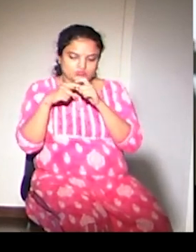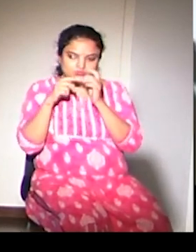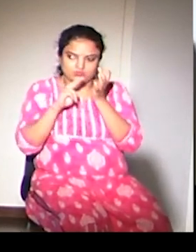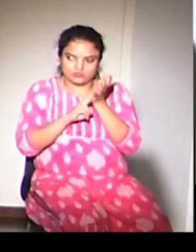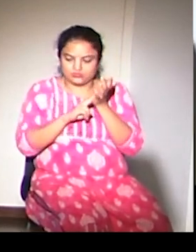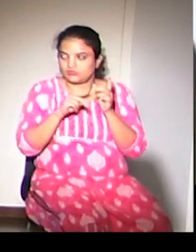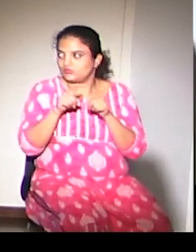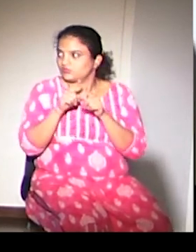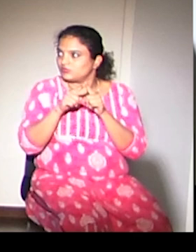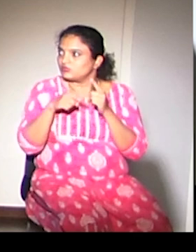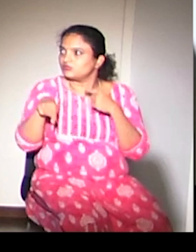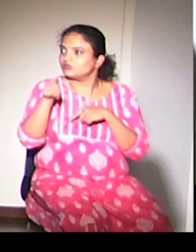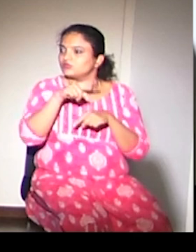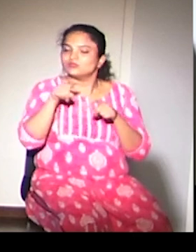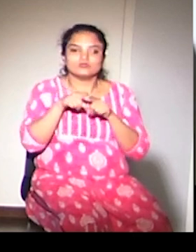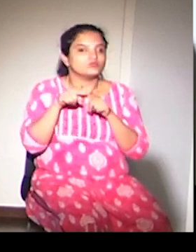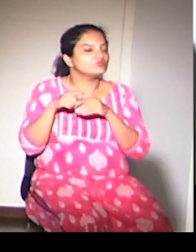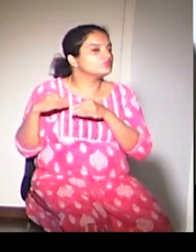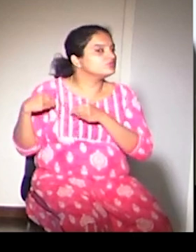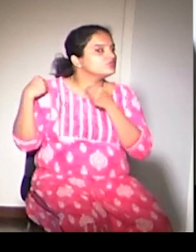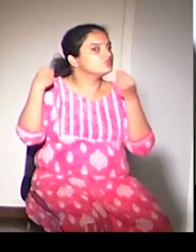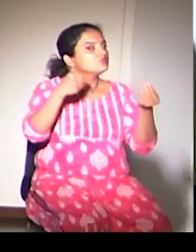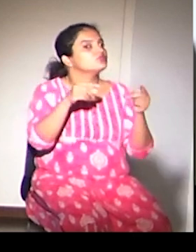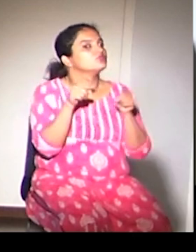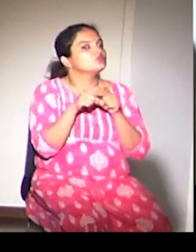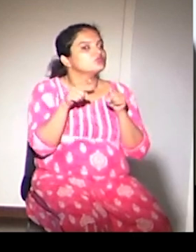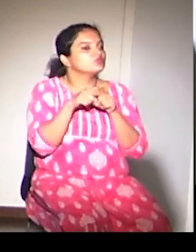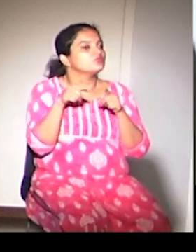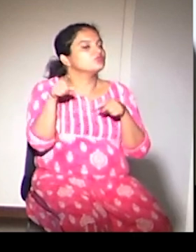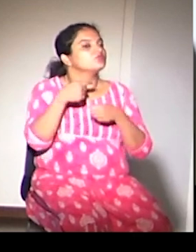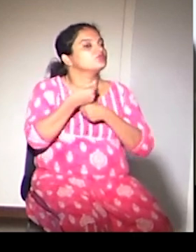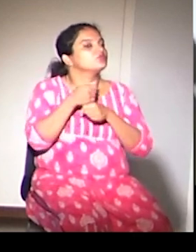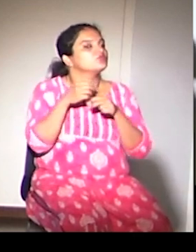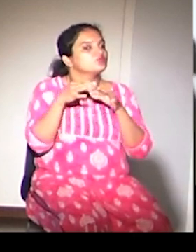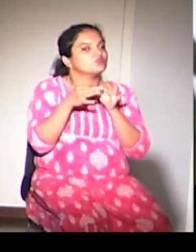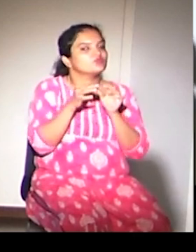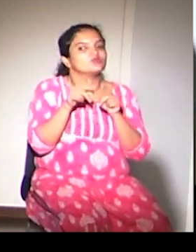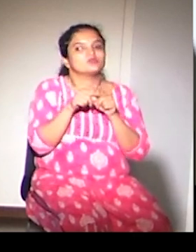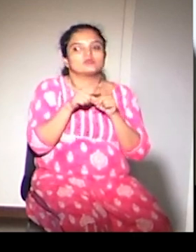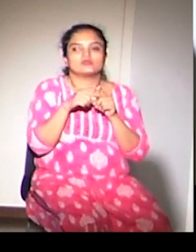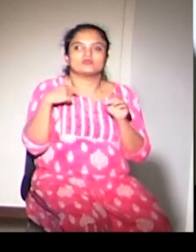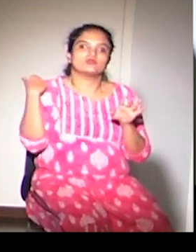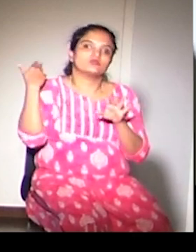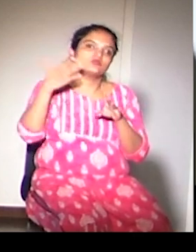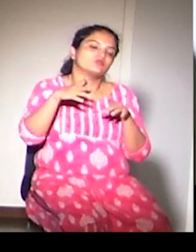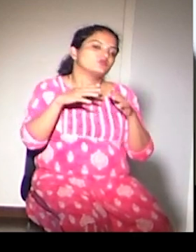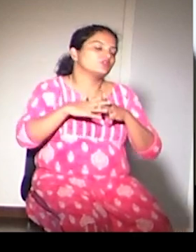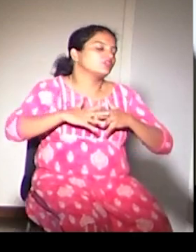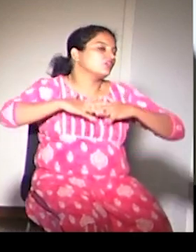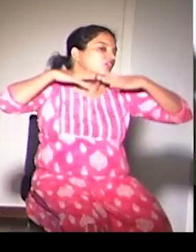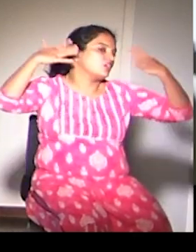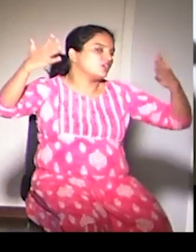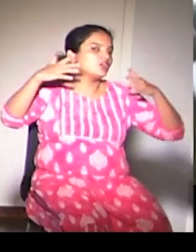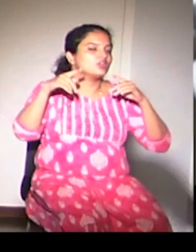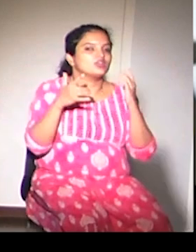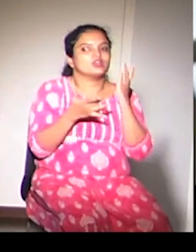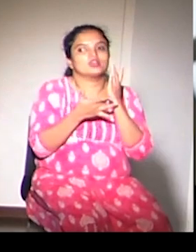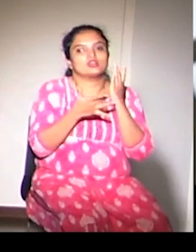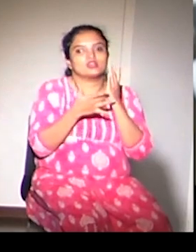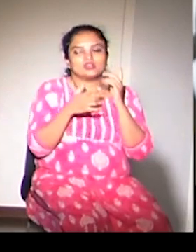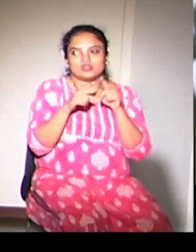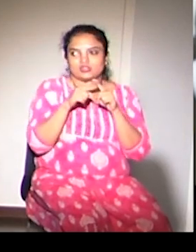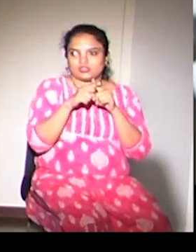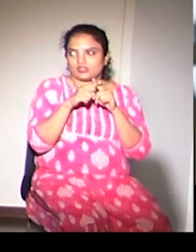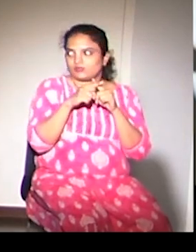temperatures, because the fritware is fired at a slightly higher temperature. But a lot of the